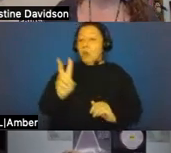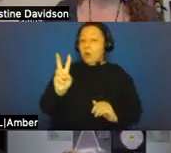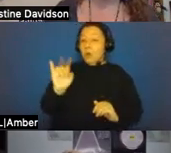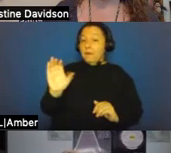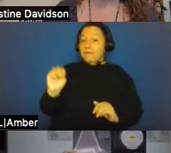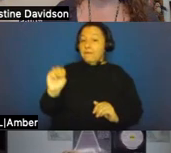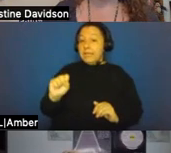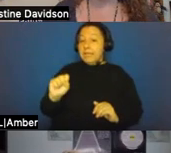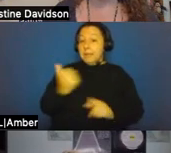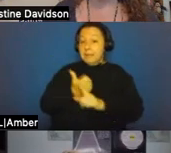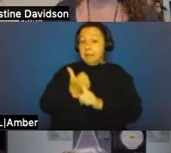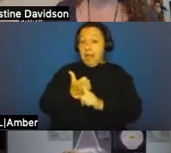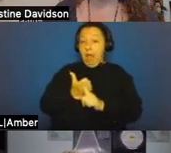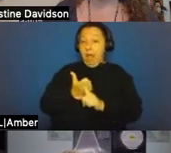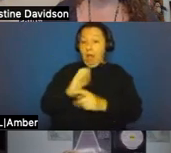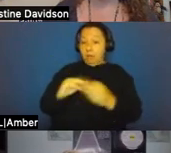Do you disagree?